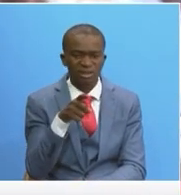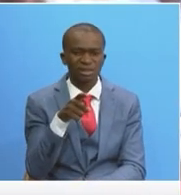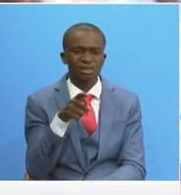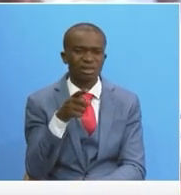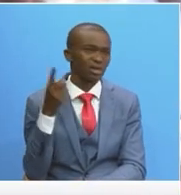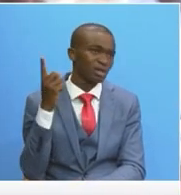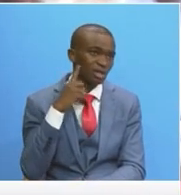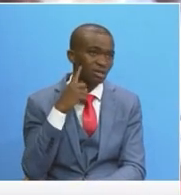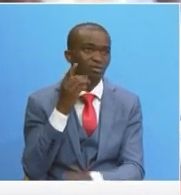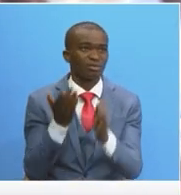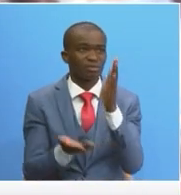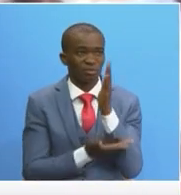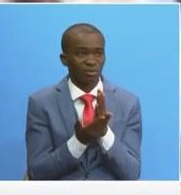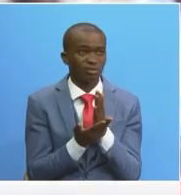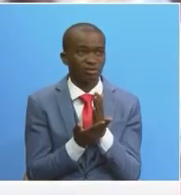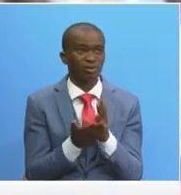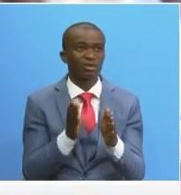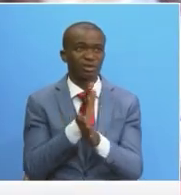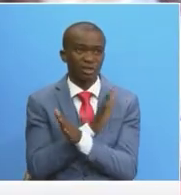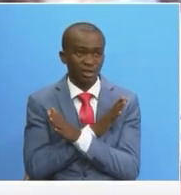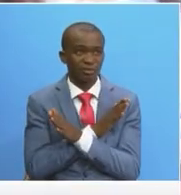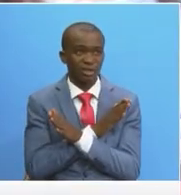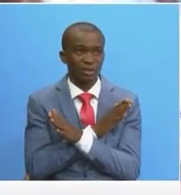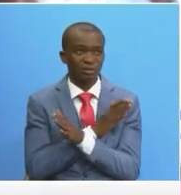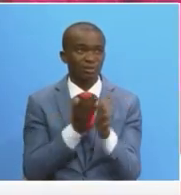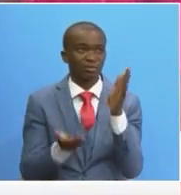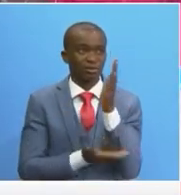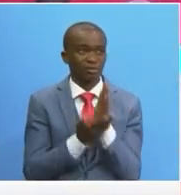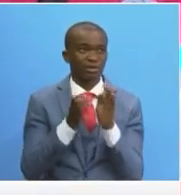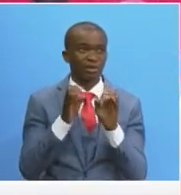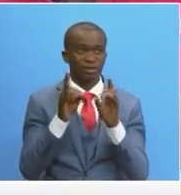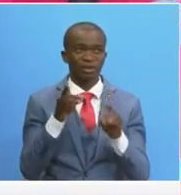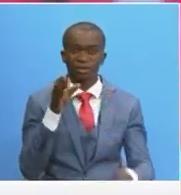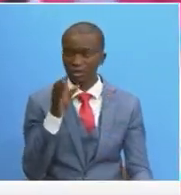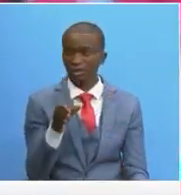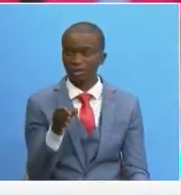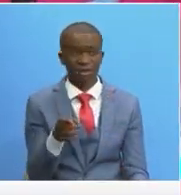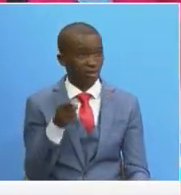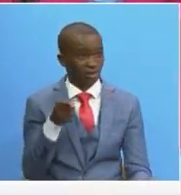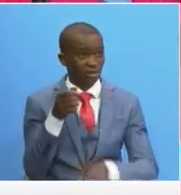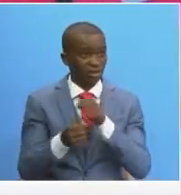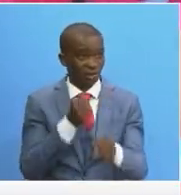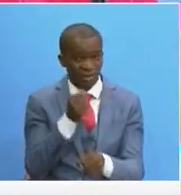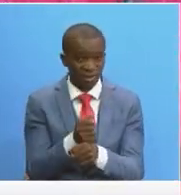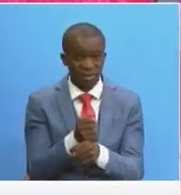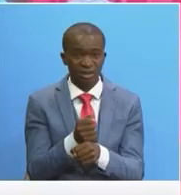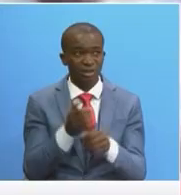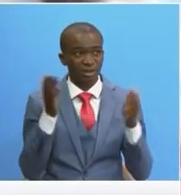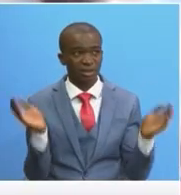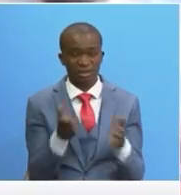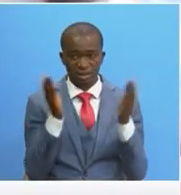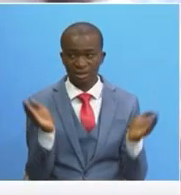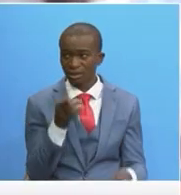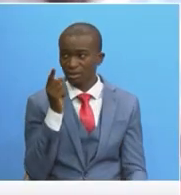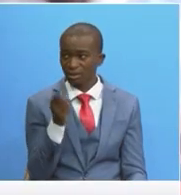and development in the education sector. This year's theme emphasizes the need to